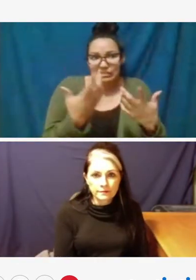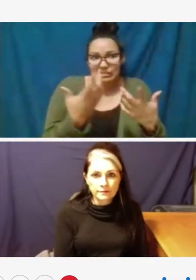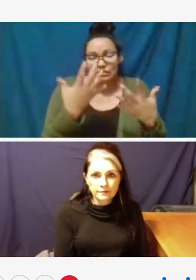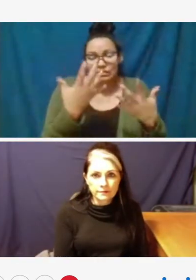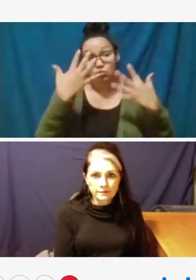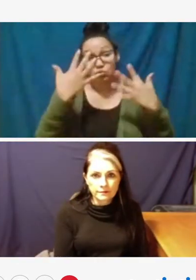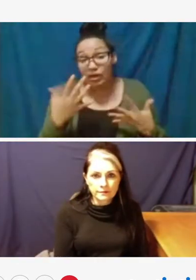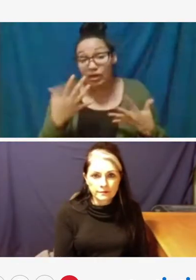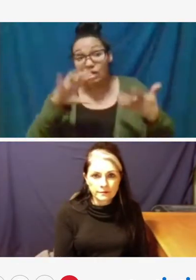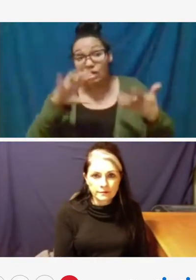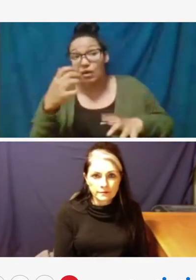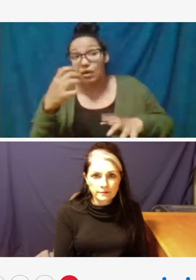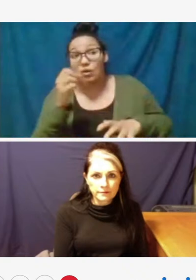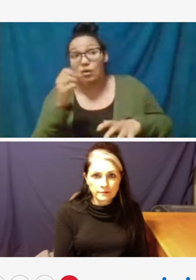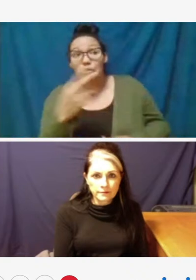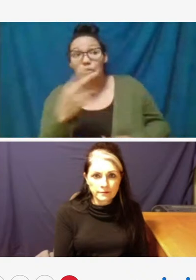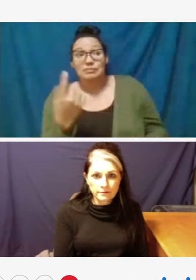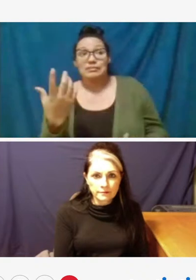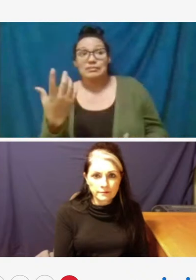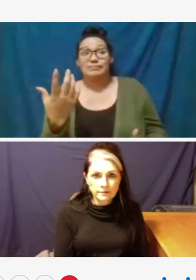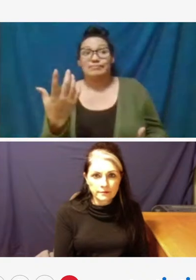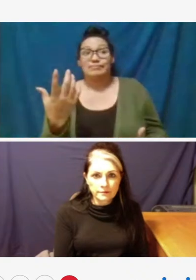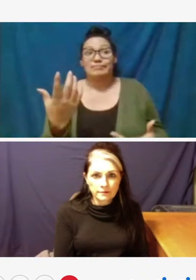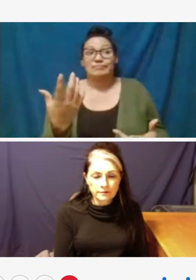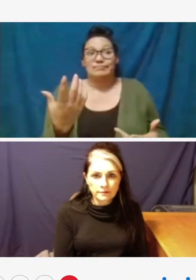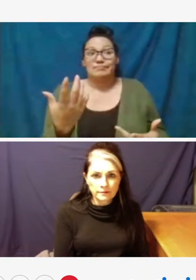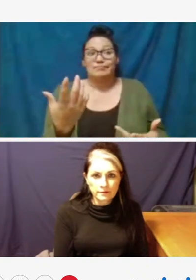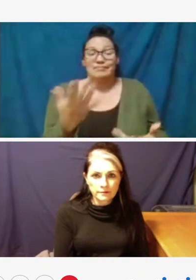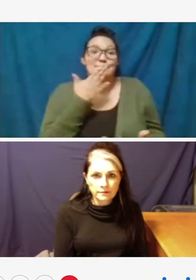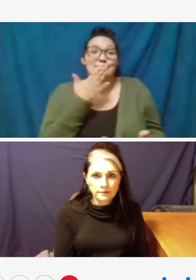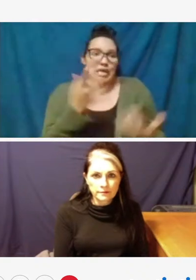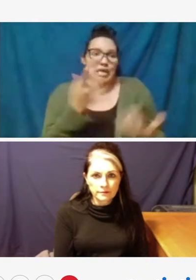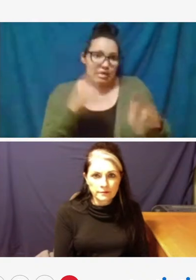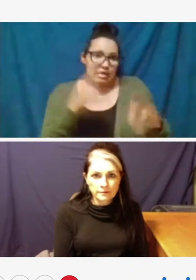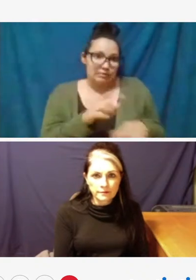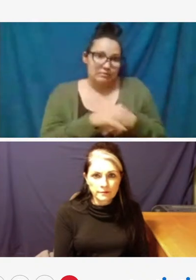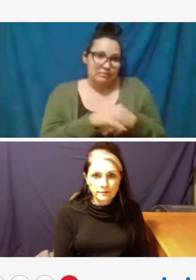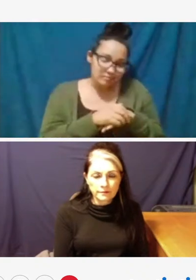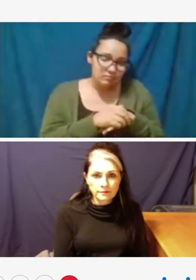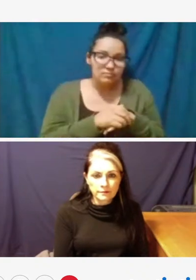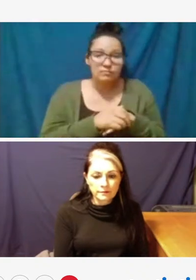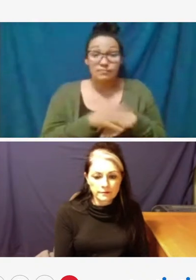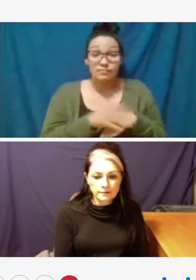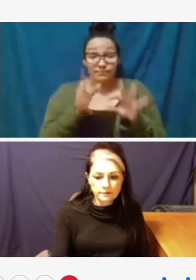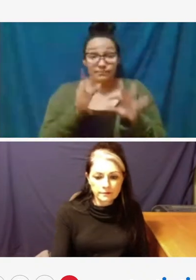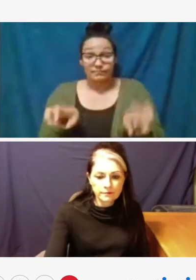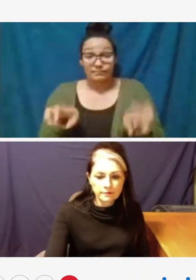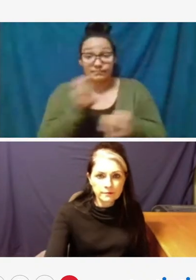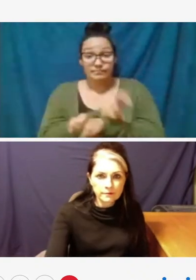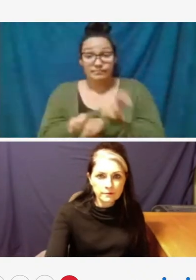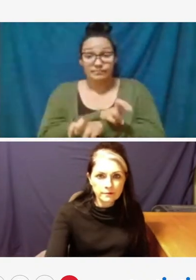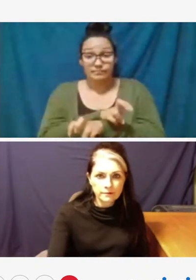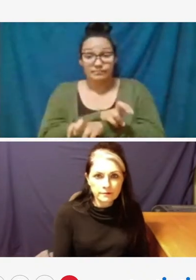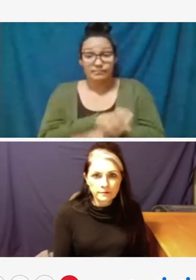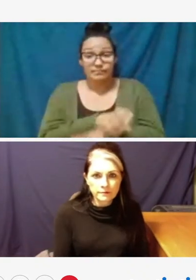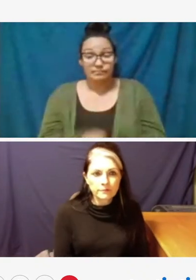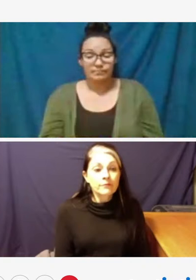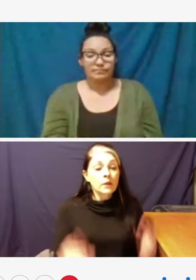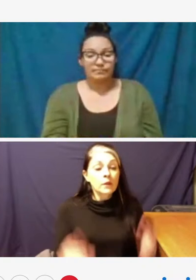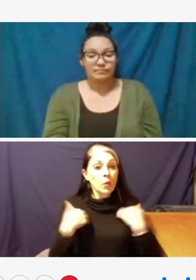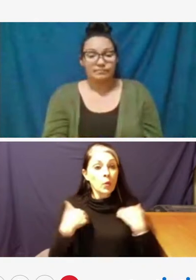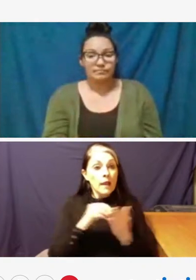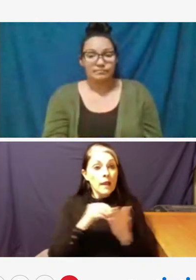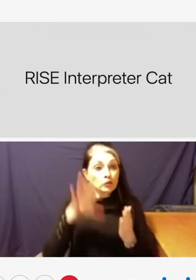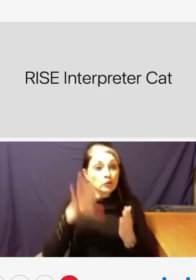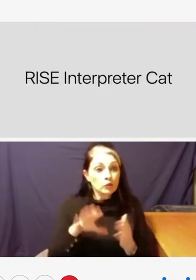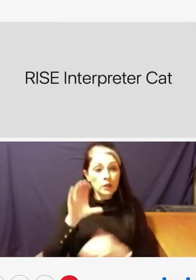something uh bad happens and as as we all know we had a student a Colton High School student who